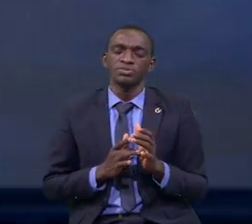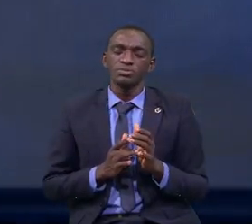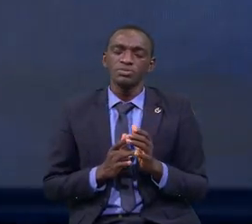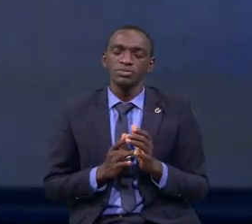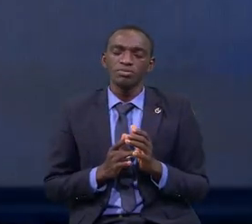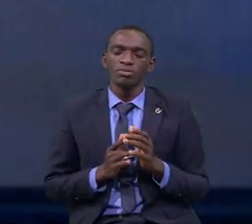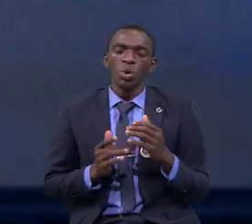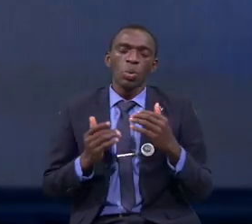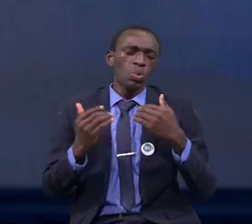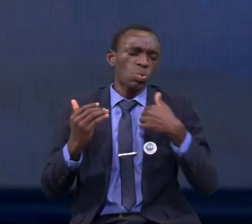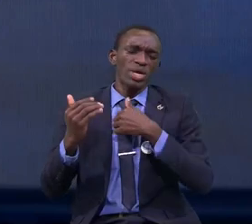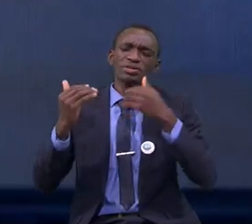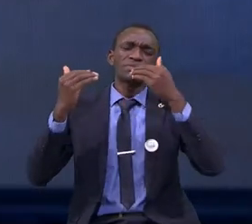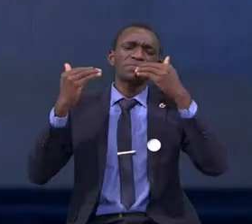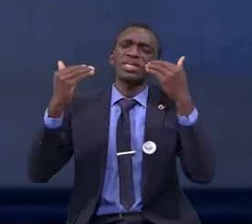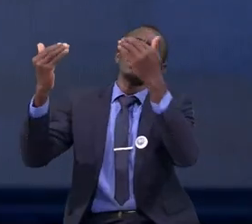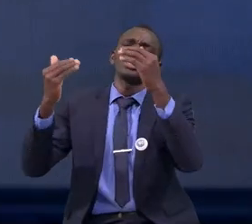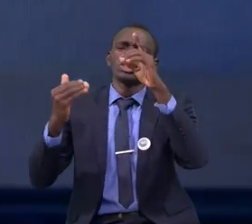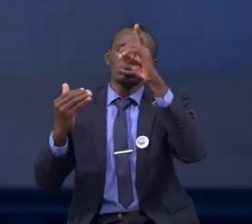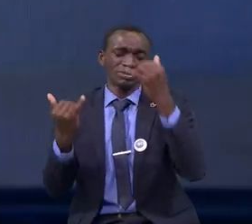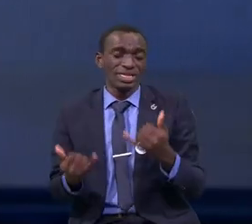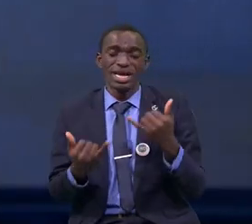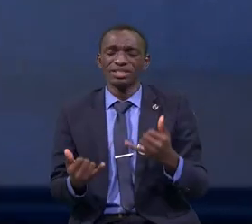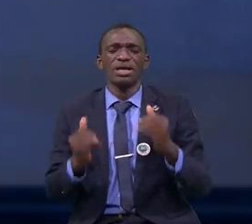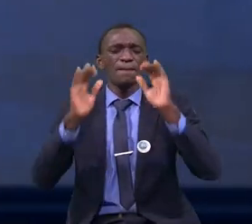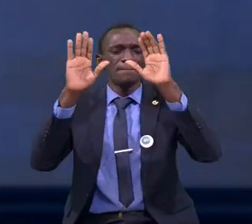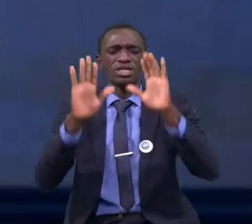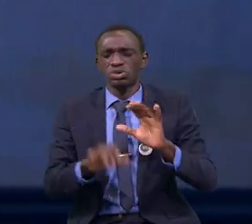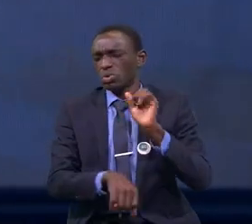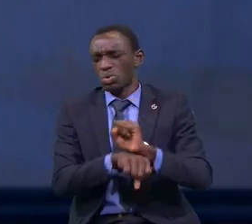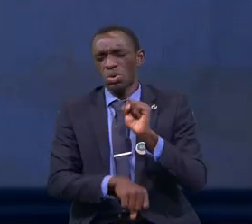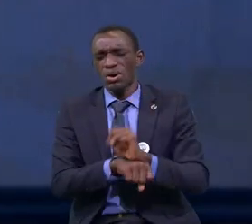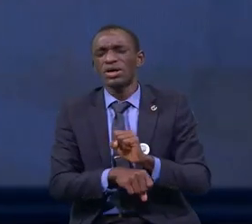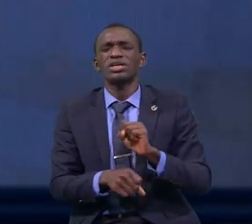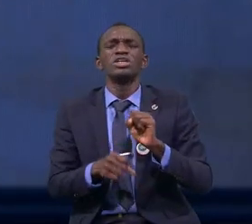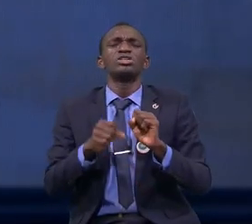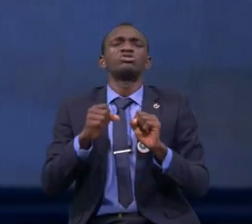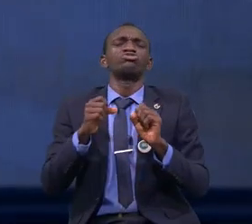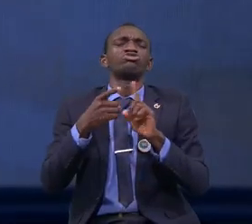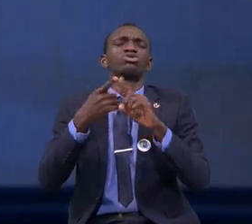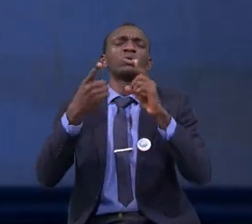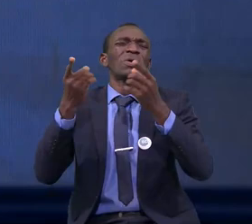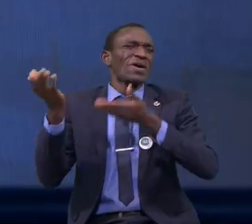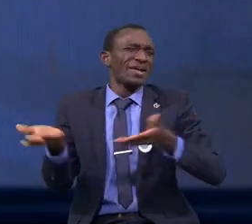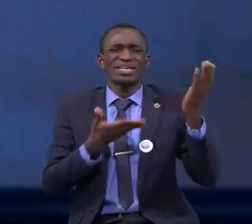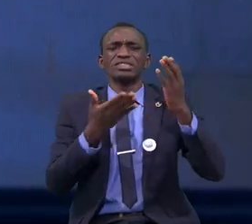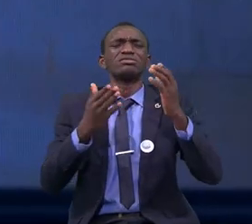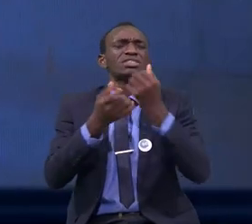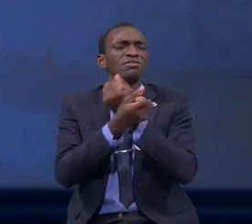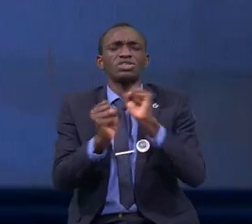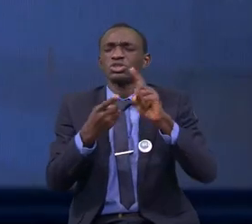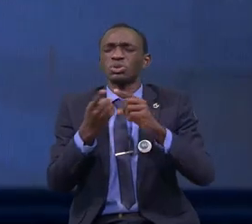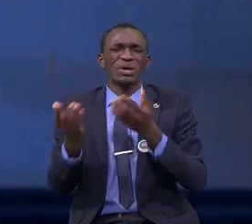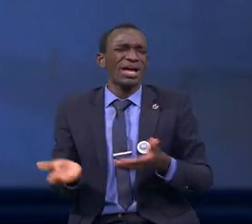We thank you tonight. Miracle to carry. Salvation to carry. Healing